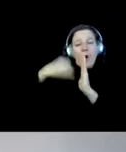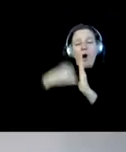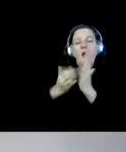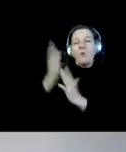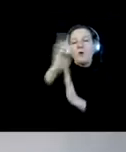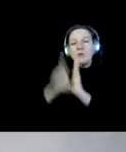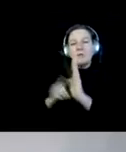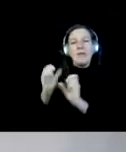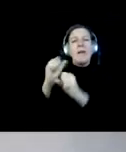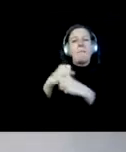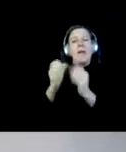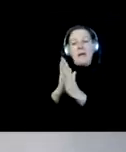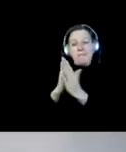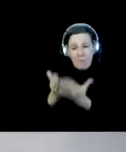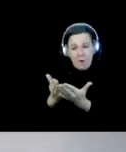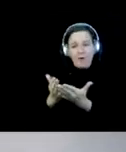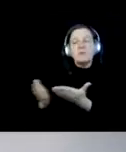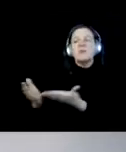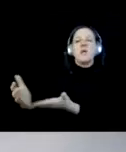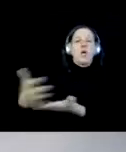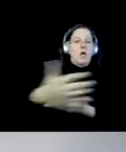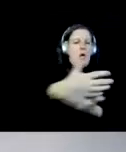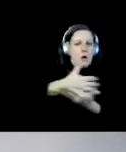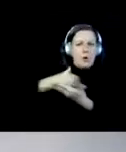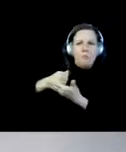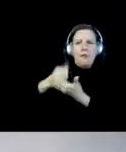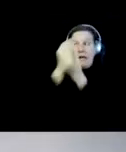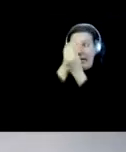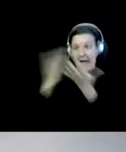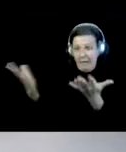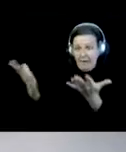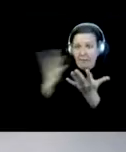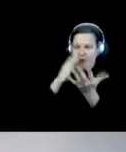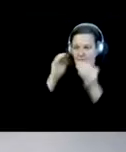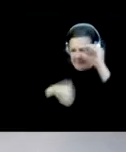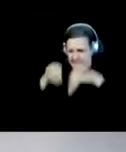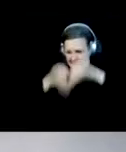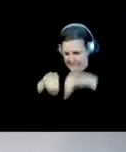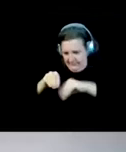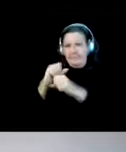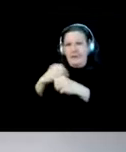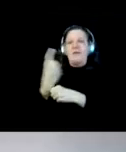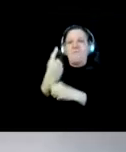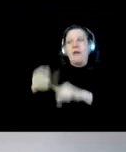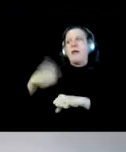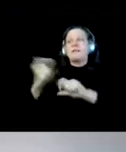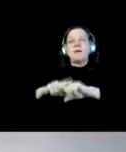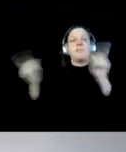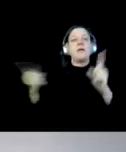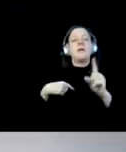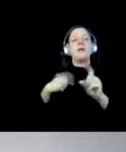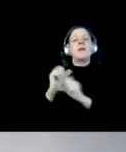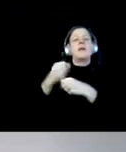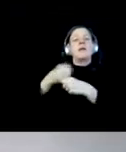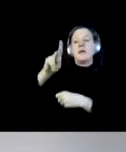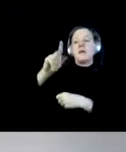and kind of accumulating information and then turning them into something else. So I made this book, Kitchen Encyclopedia,